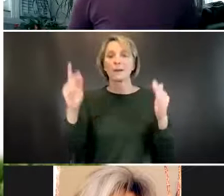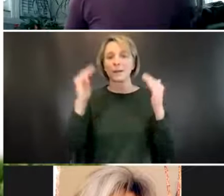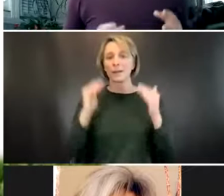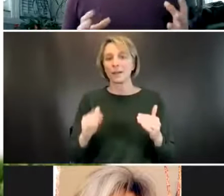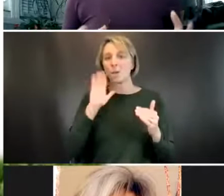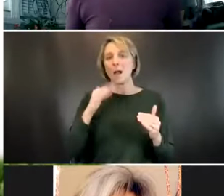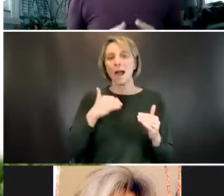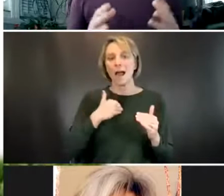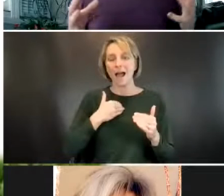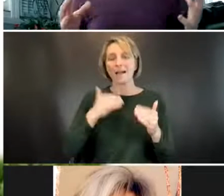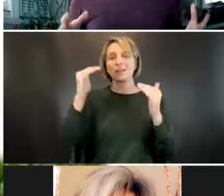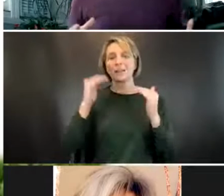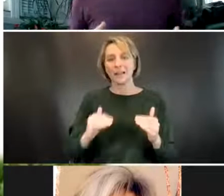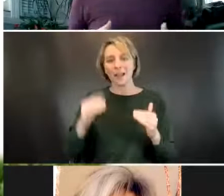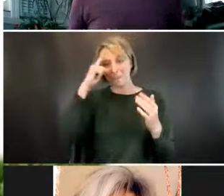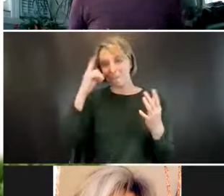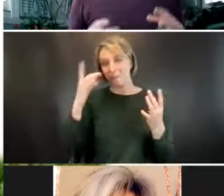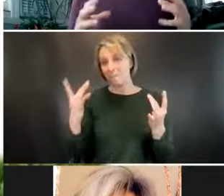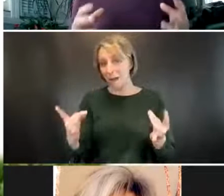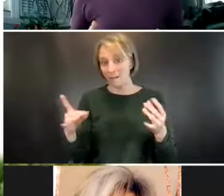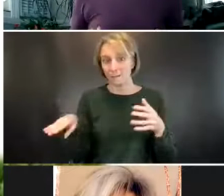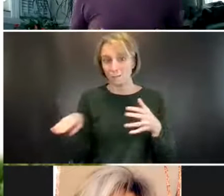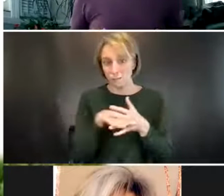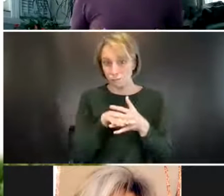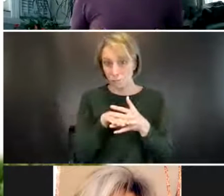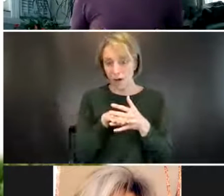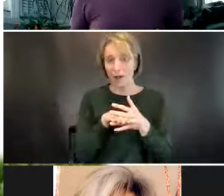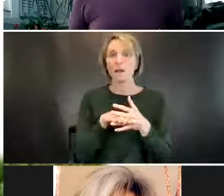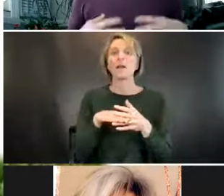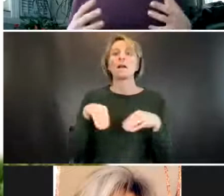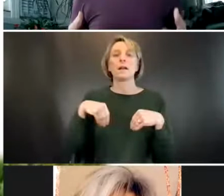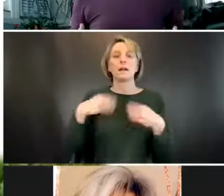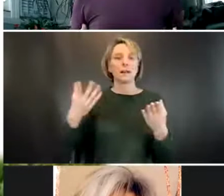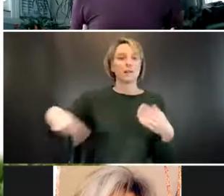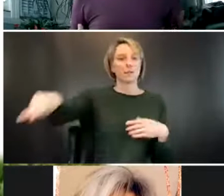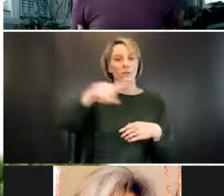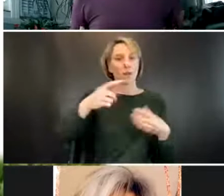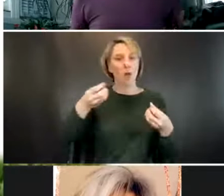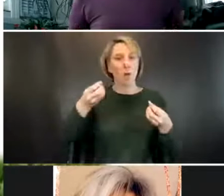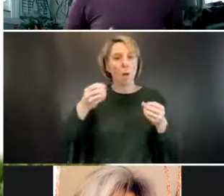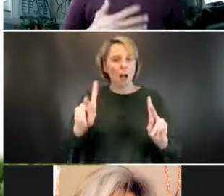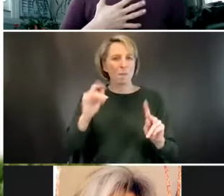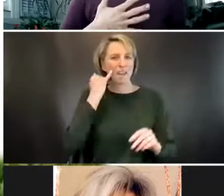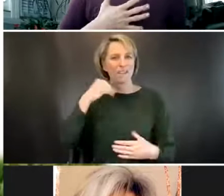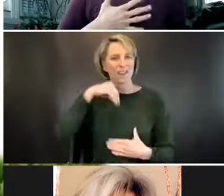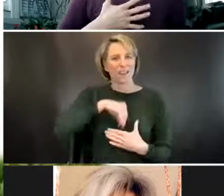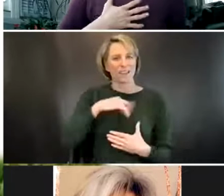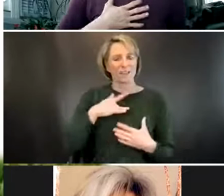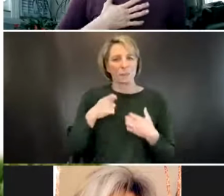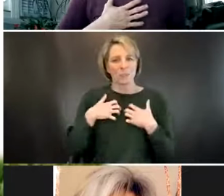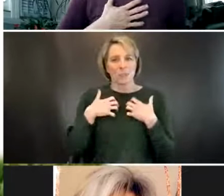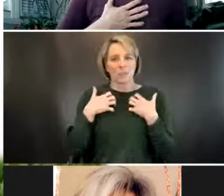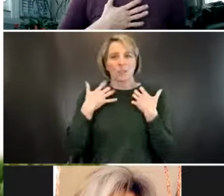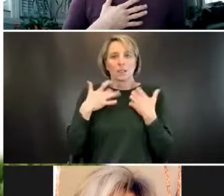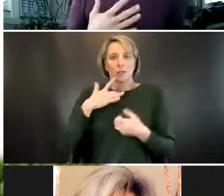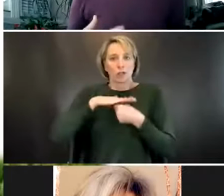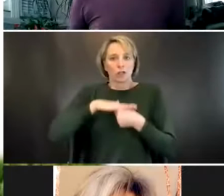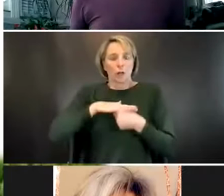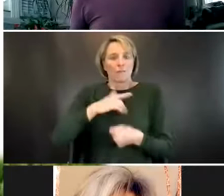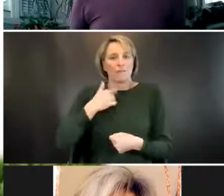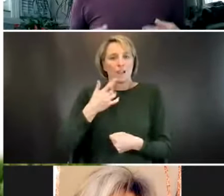another opportunity or way for you to ground yourself. If you're feeling stressed, you start to feel that heart rate